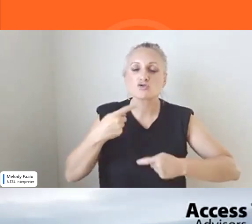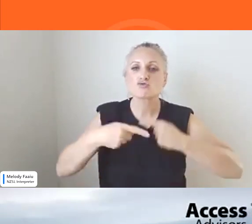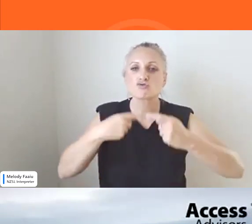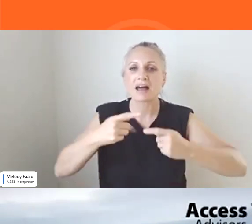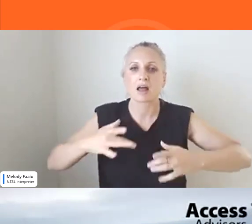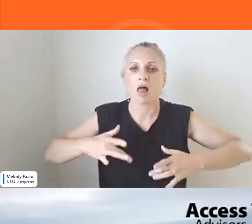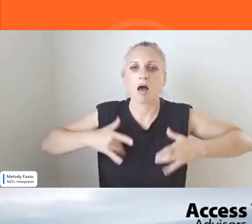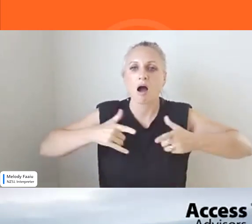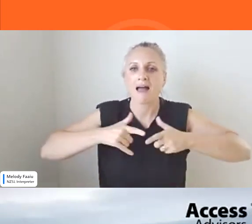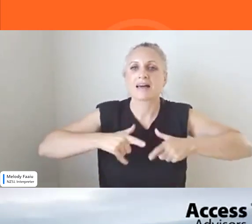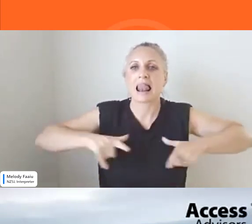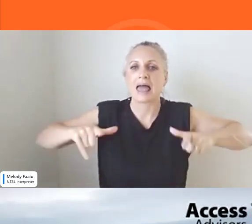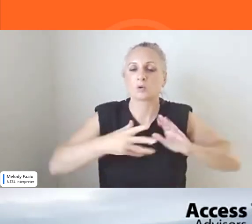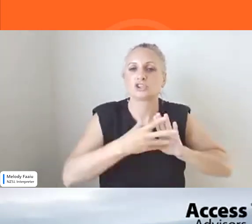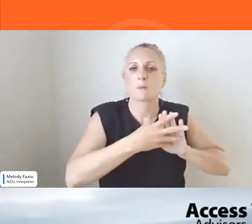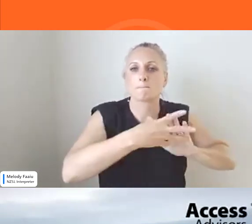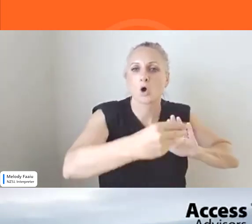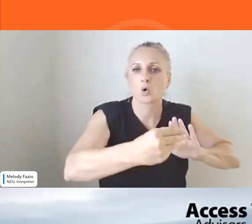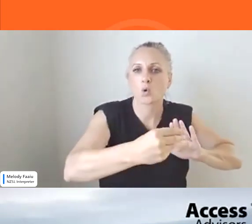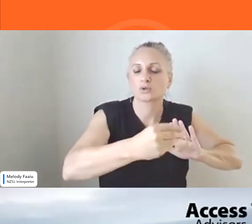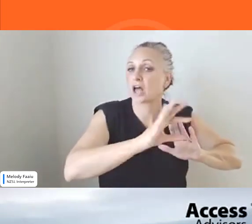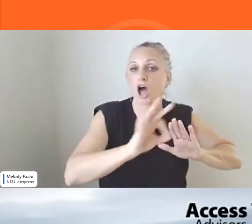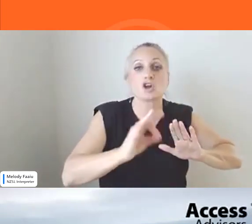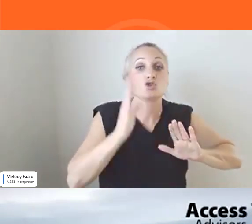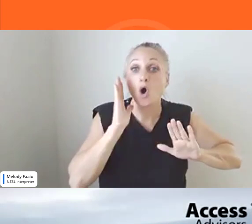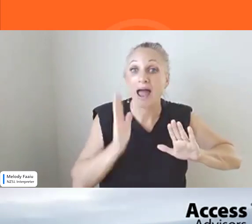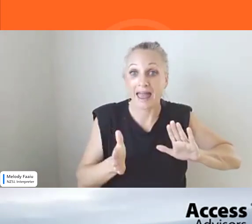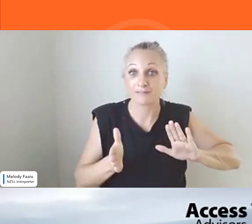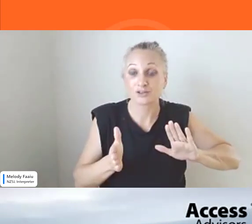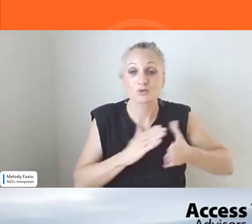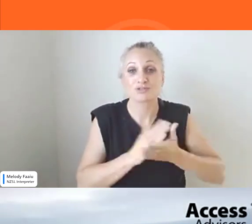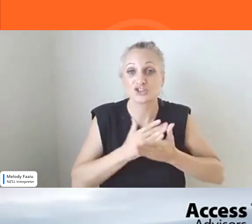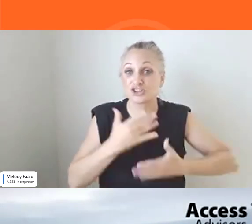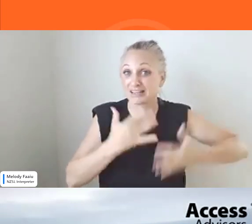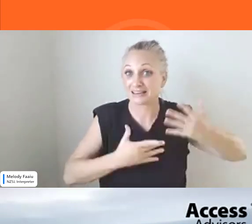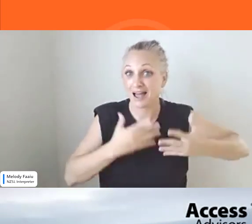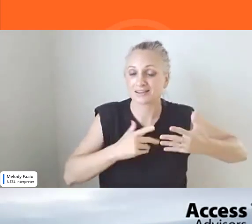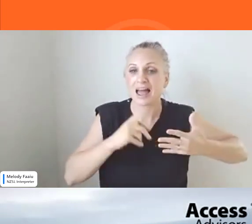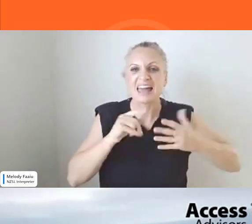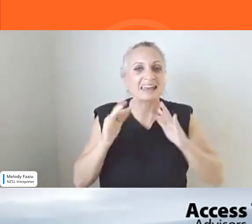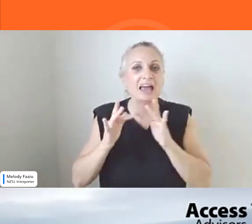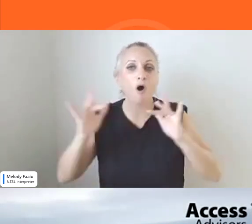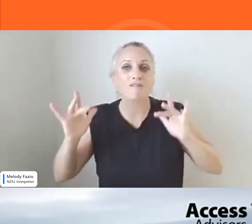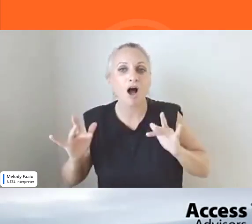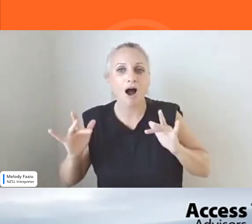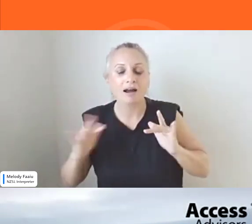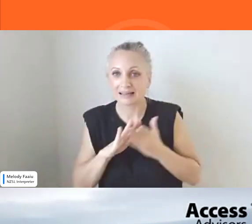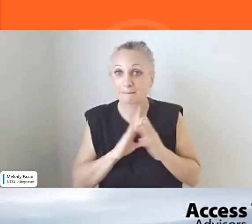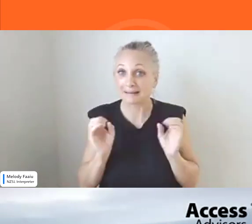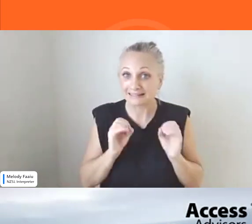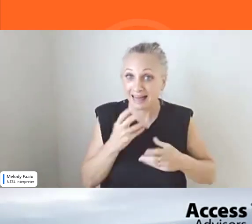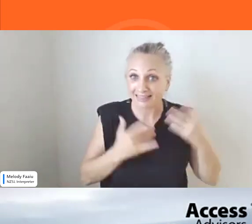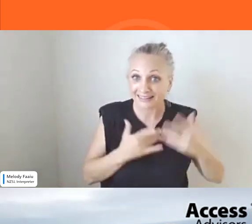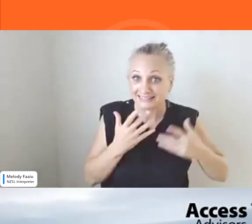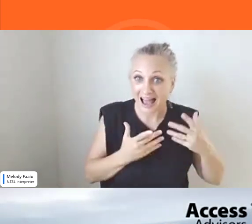computer and not have to share data. So you can actually do them offline now, and it won't share any data with anyone, even if you get the